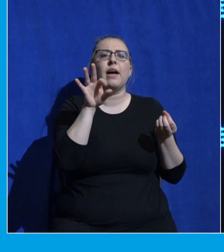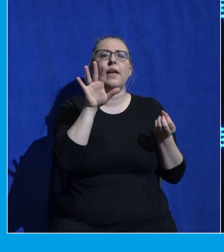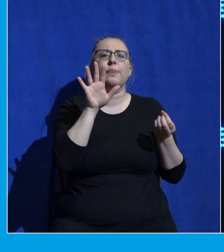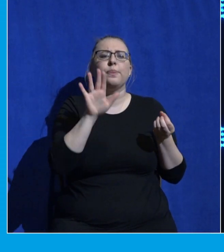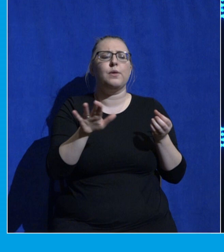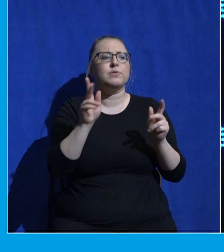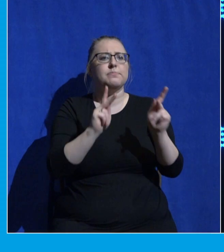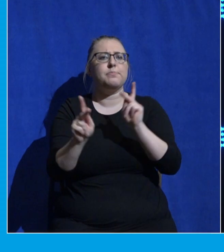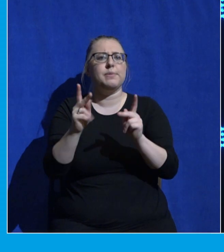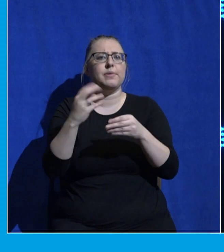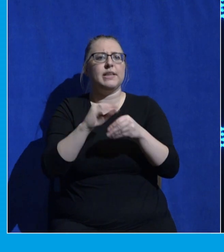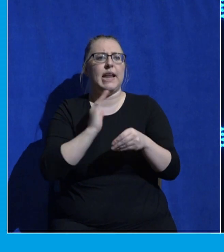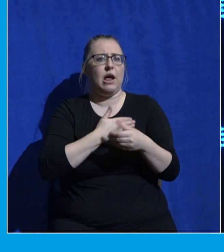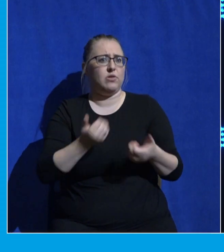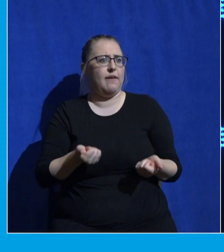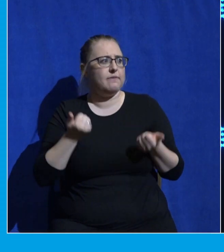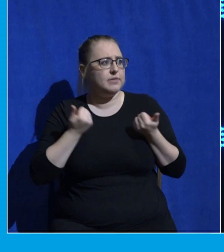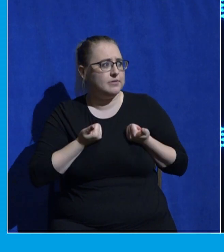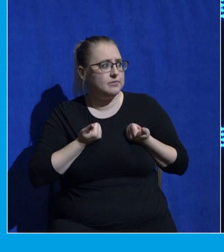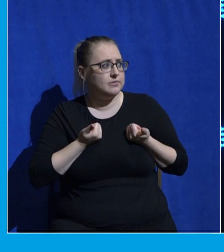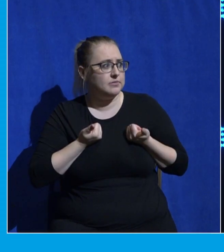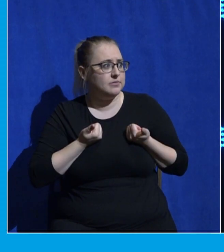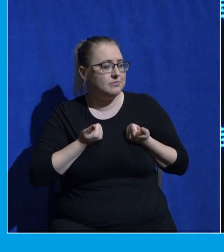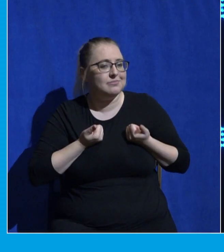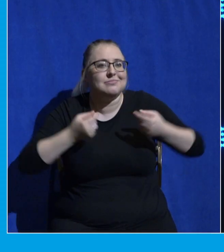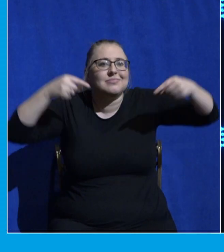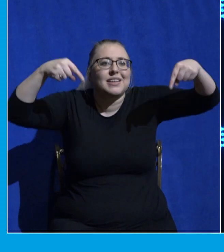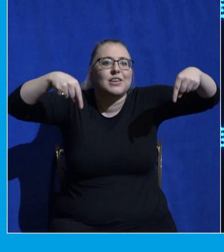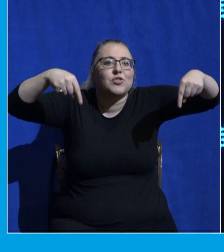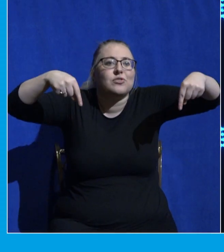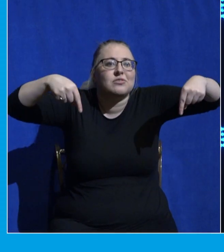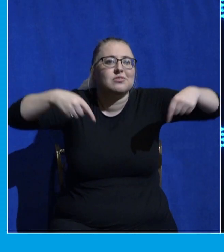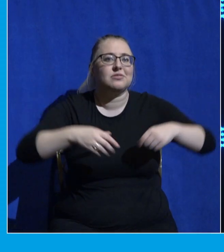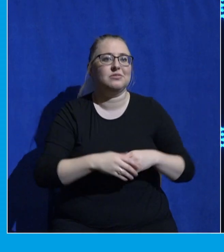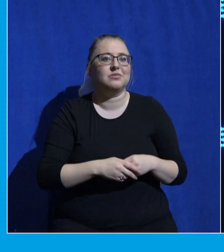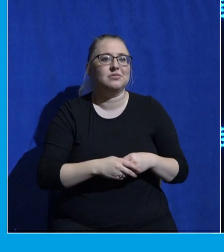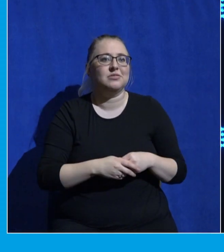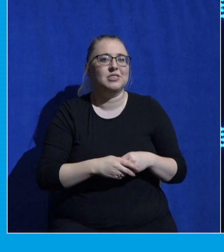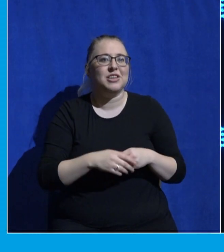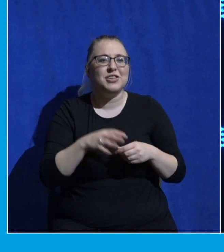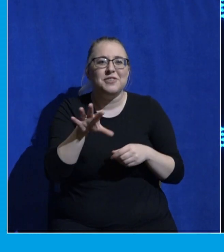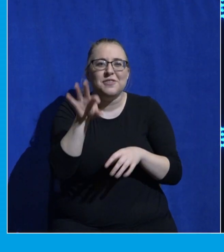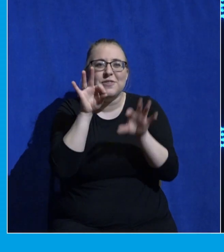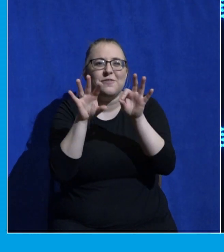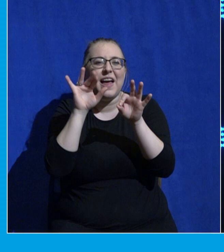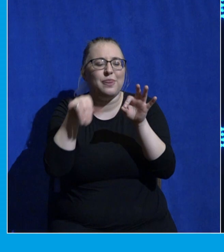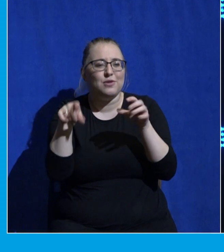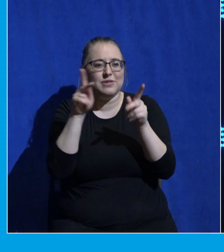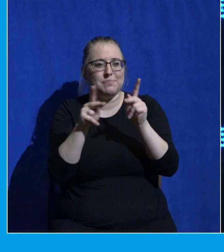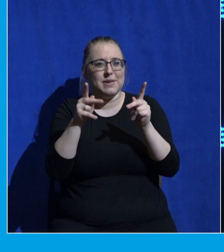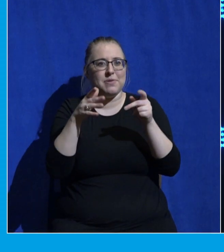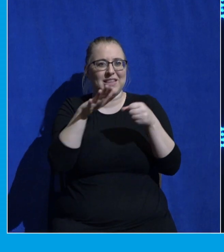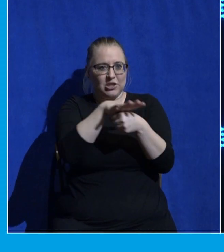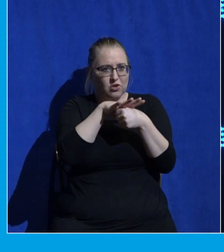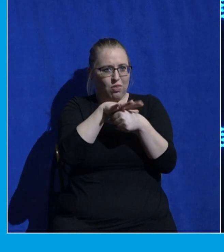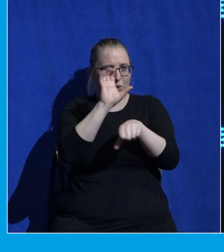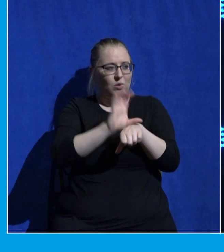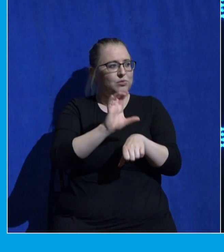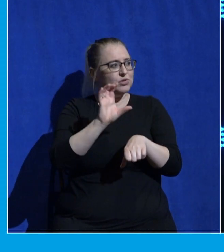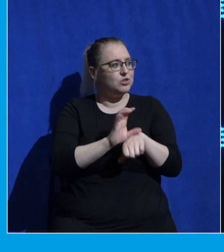lives? Well, let me tell you, you get them right here. You get them in the local